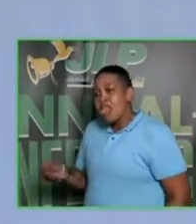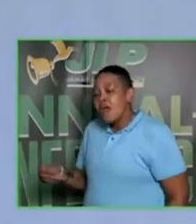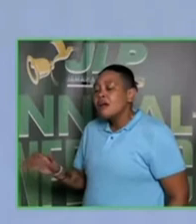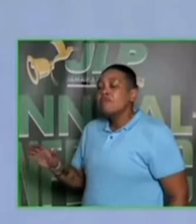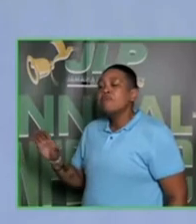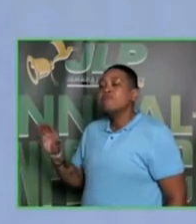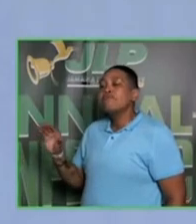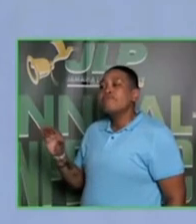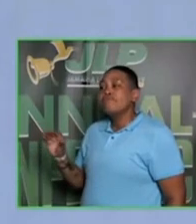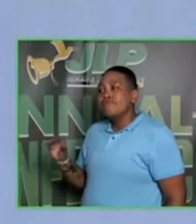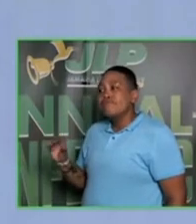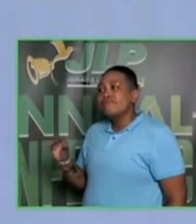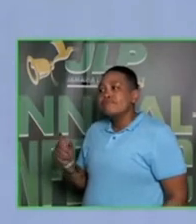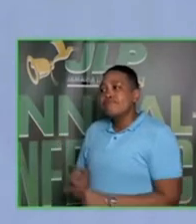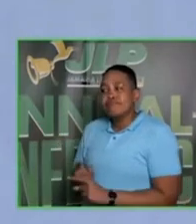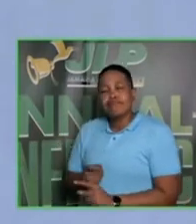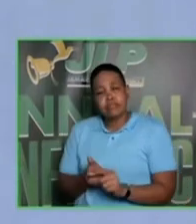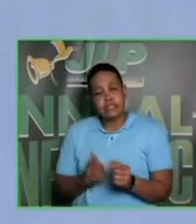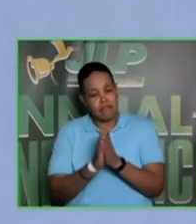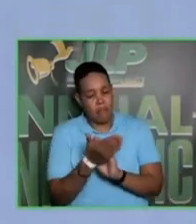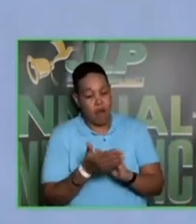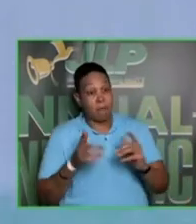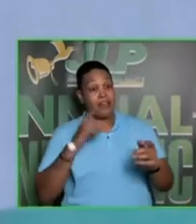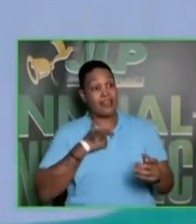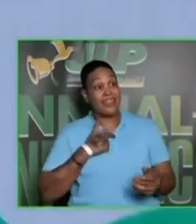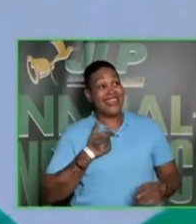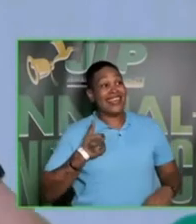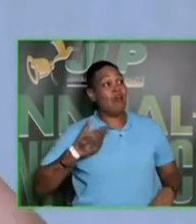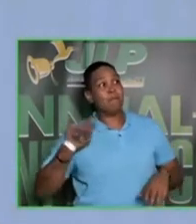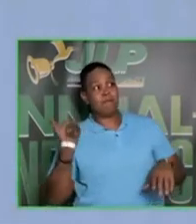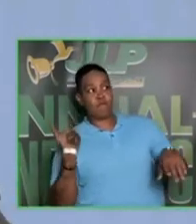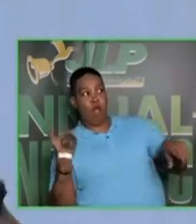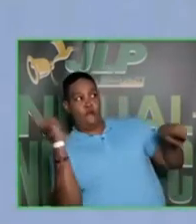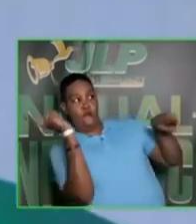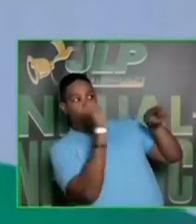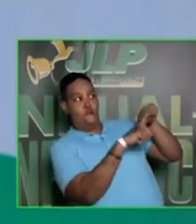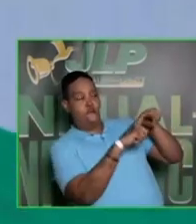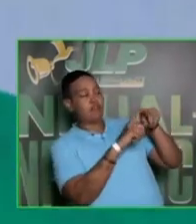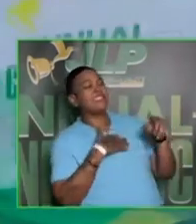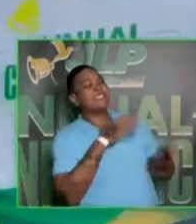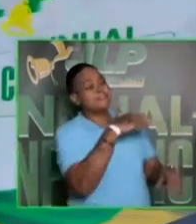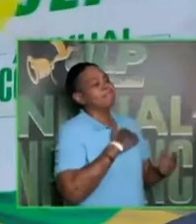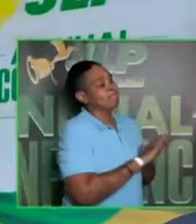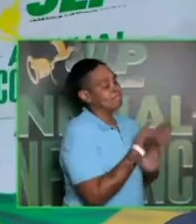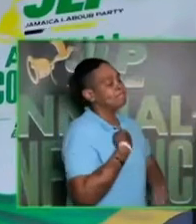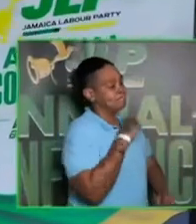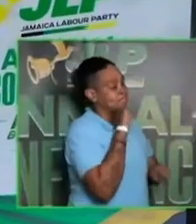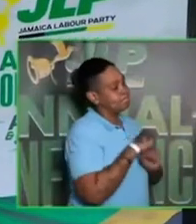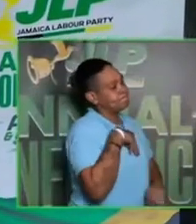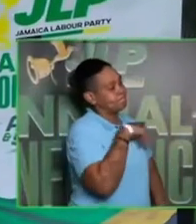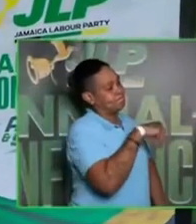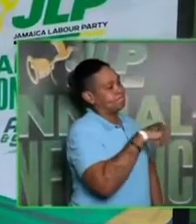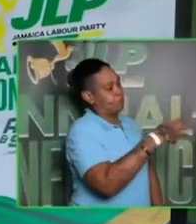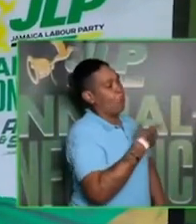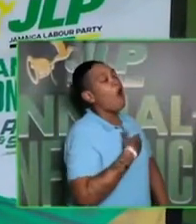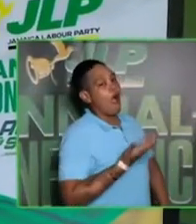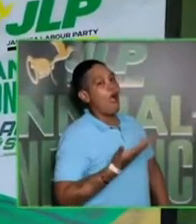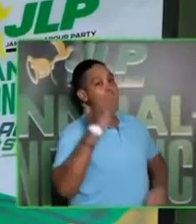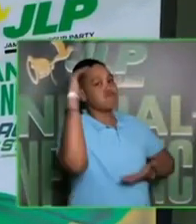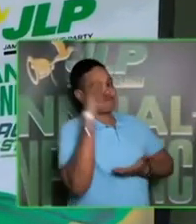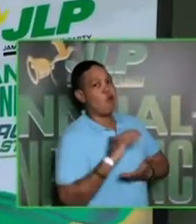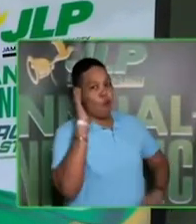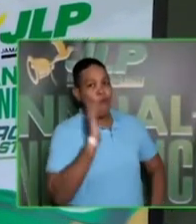of becoming a legal JPS customer. We will reduce the tax burden on electricity, and we